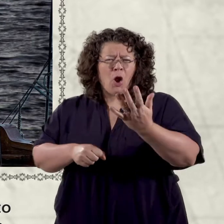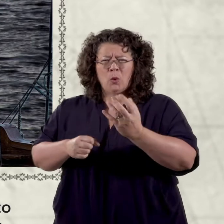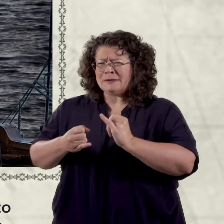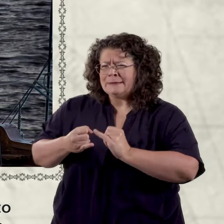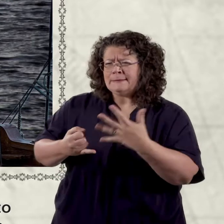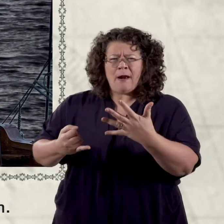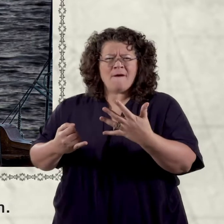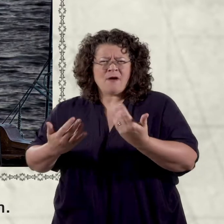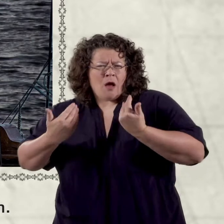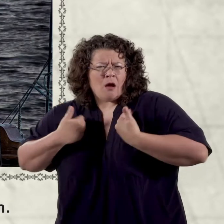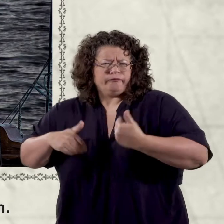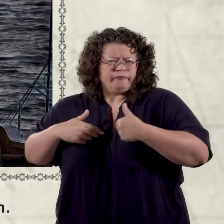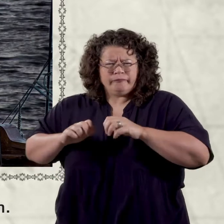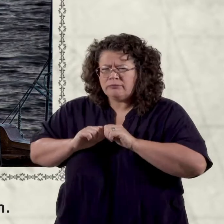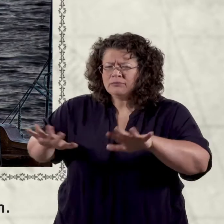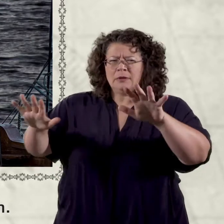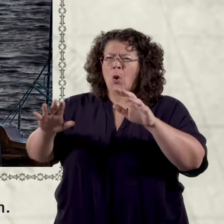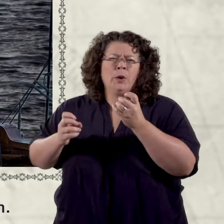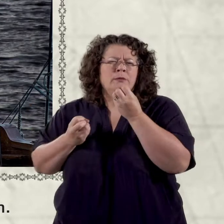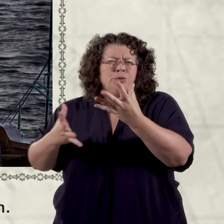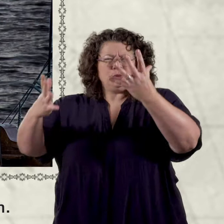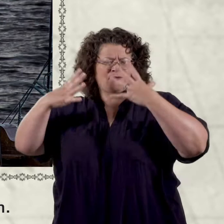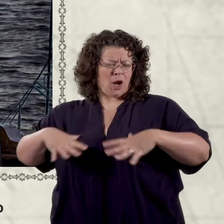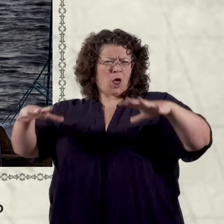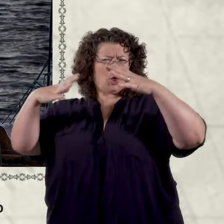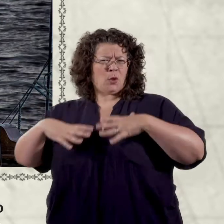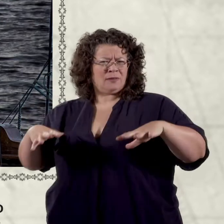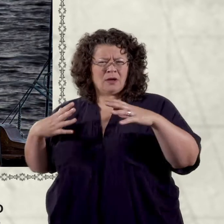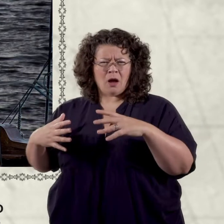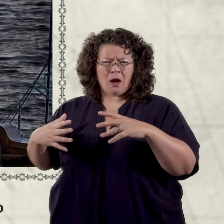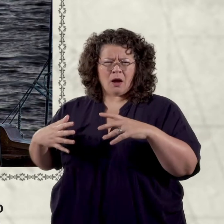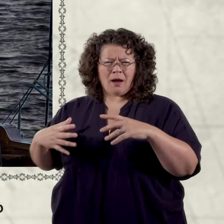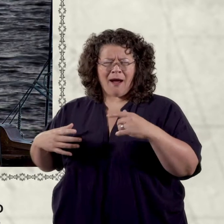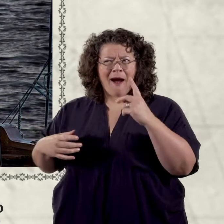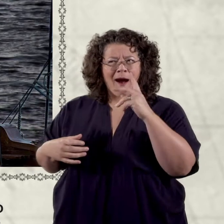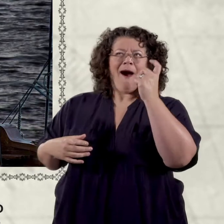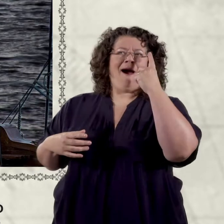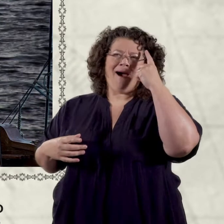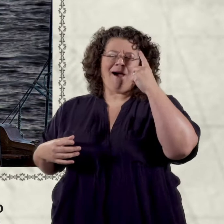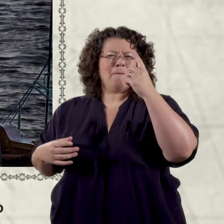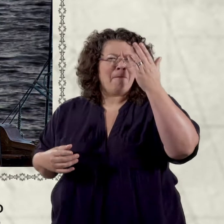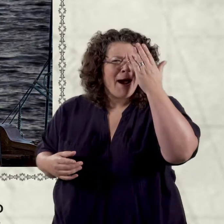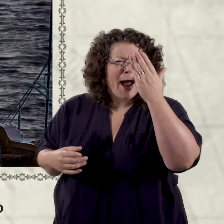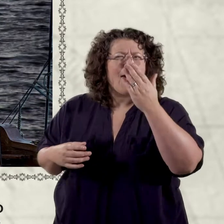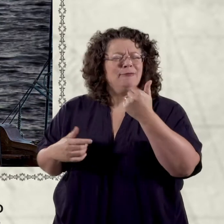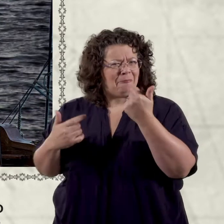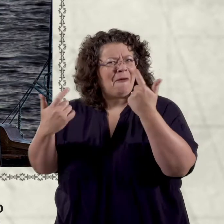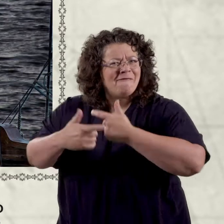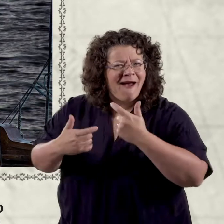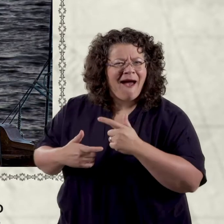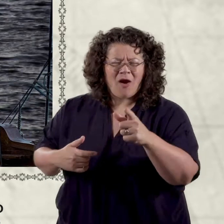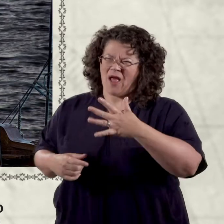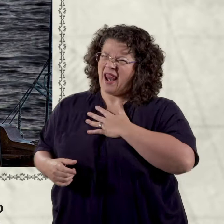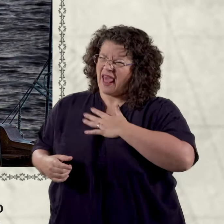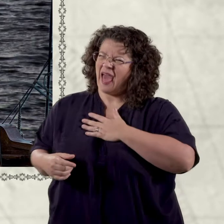the riches and all those fine clothes between them. I could see being a pirate was going to be lots of fun. And you